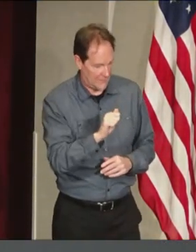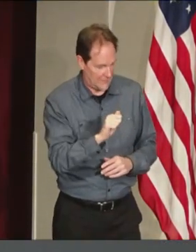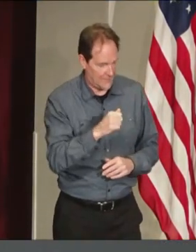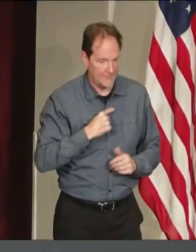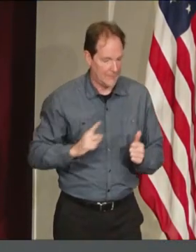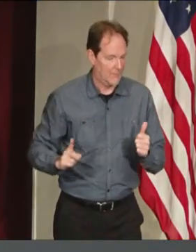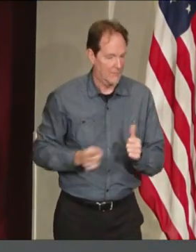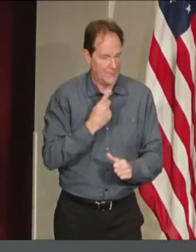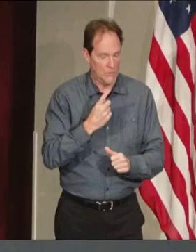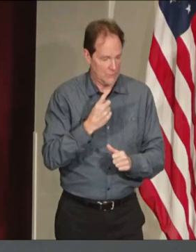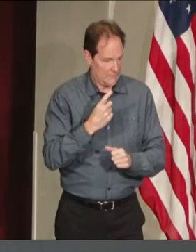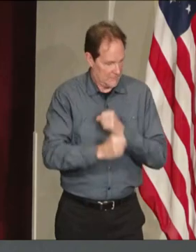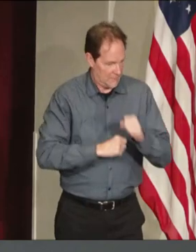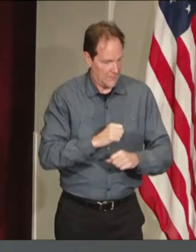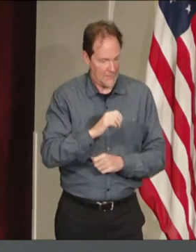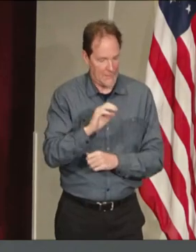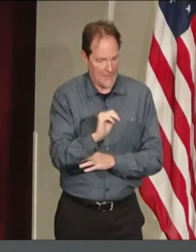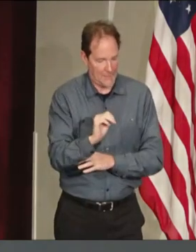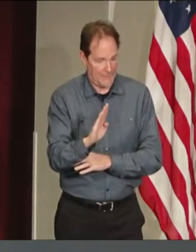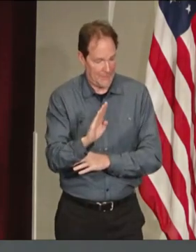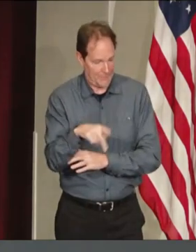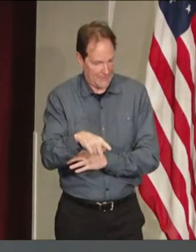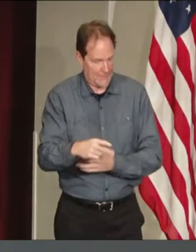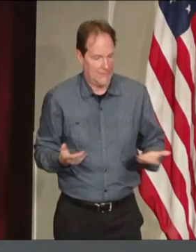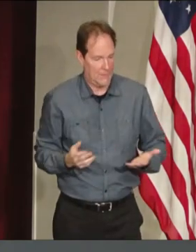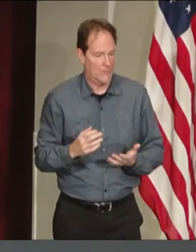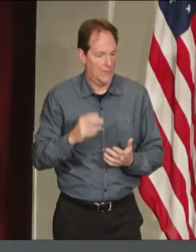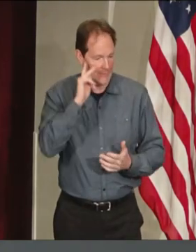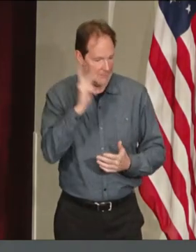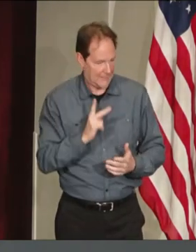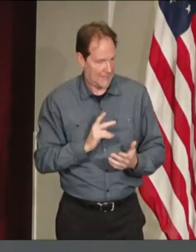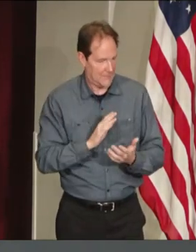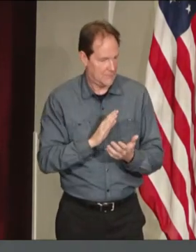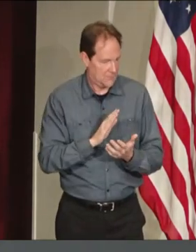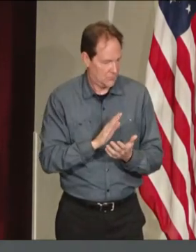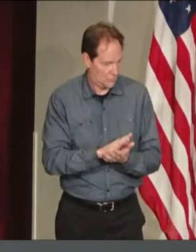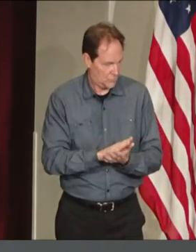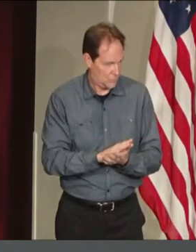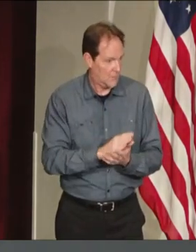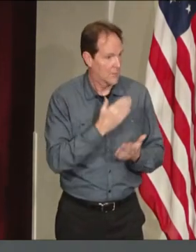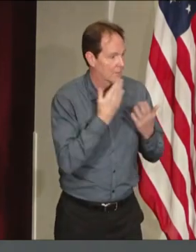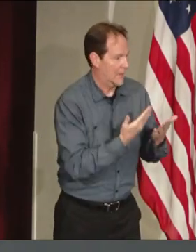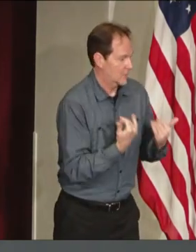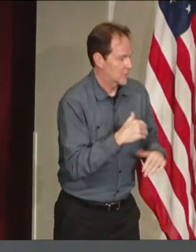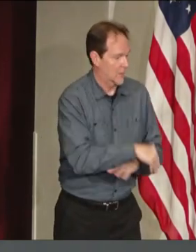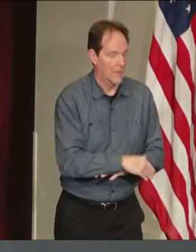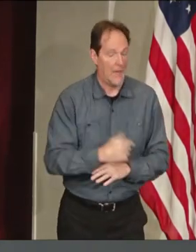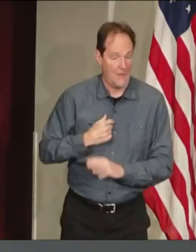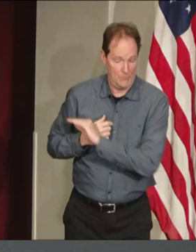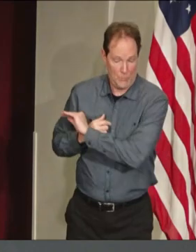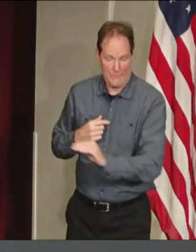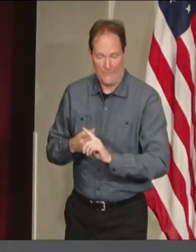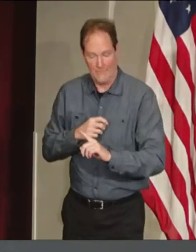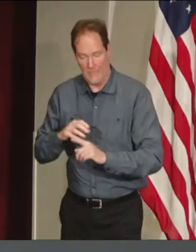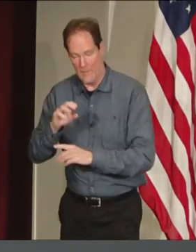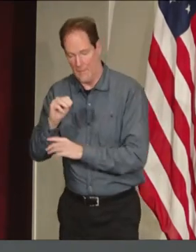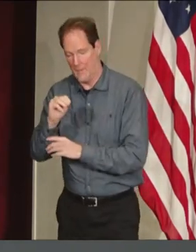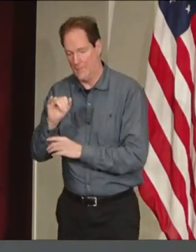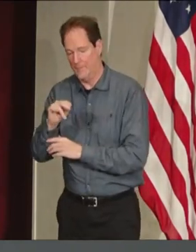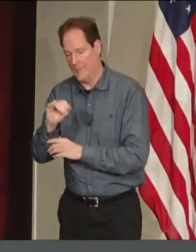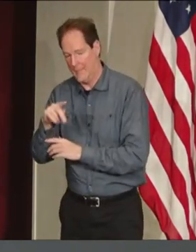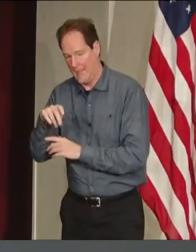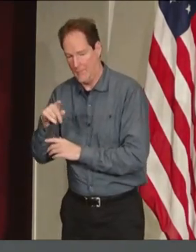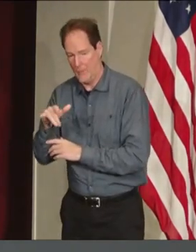year MPP at the Kennedy School. Thank you so much for tonight. I moved here from Minneapolis and I work with people